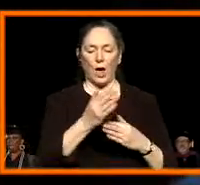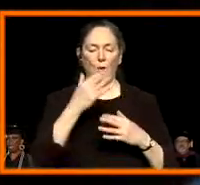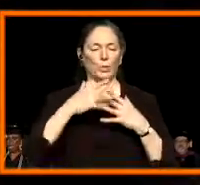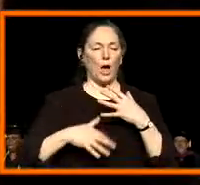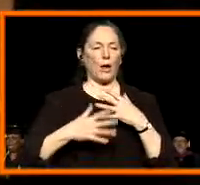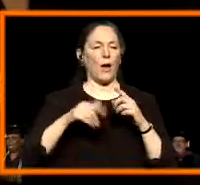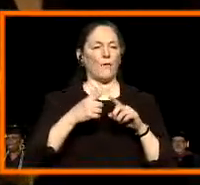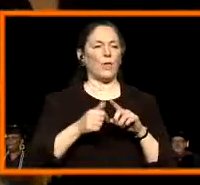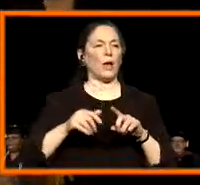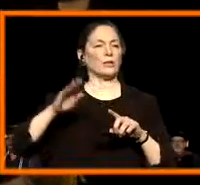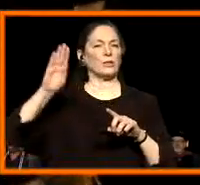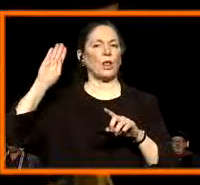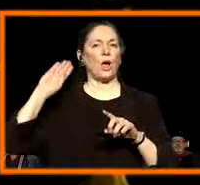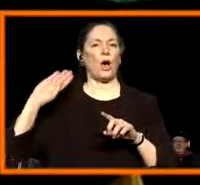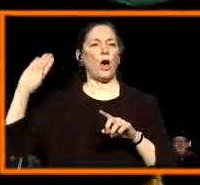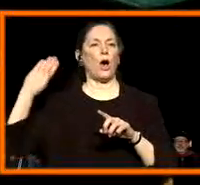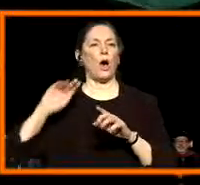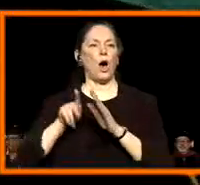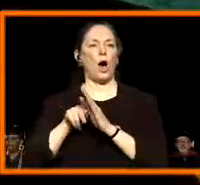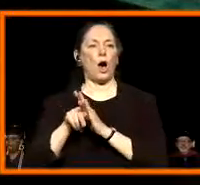through the blood of the